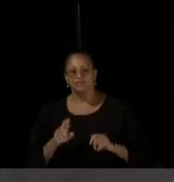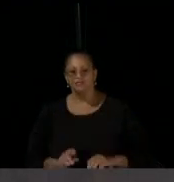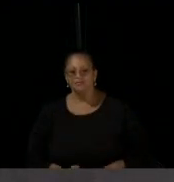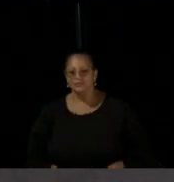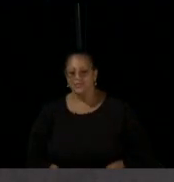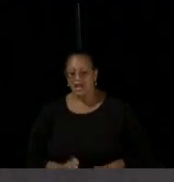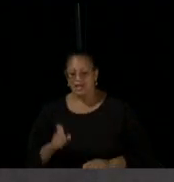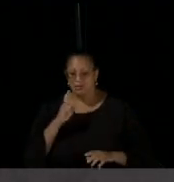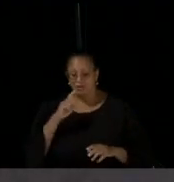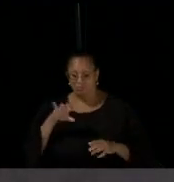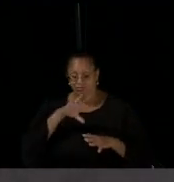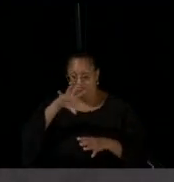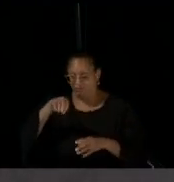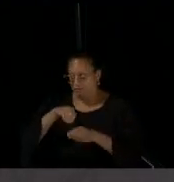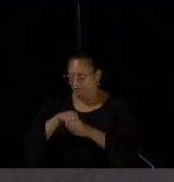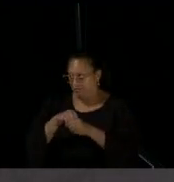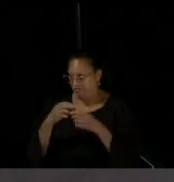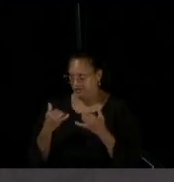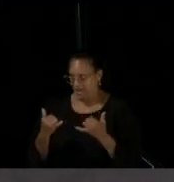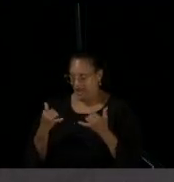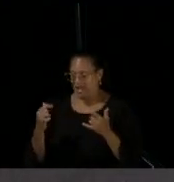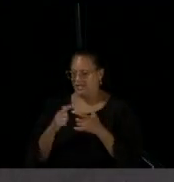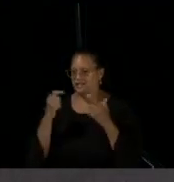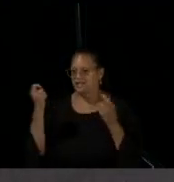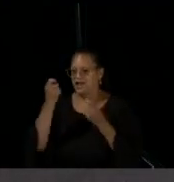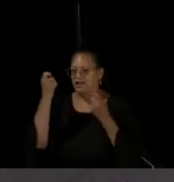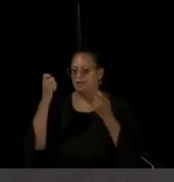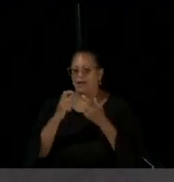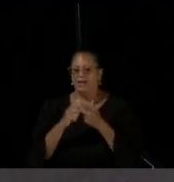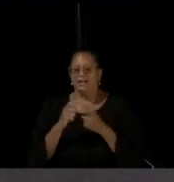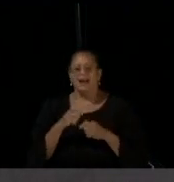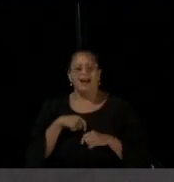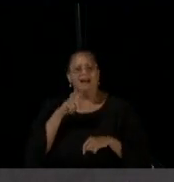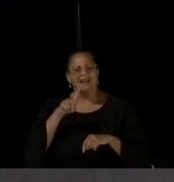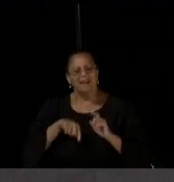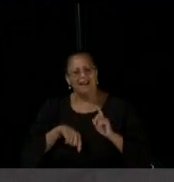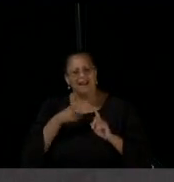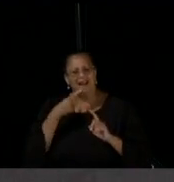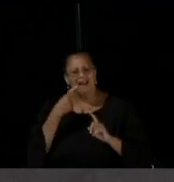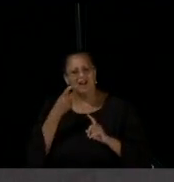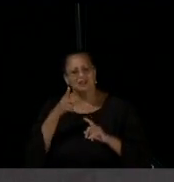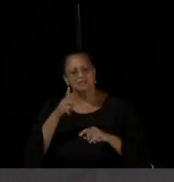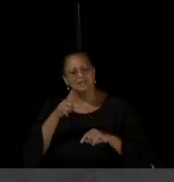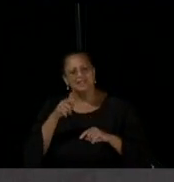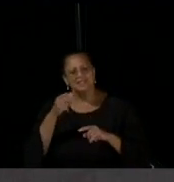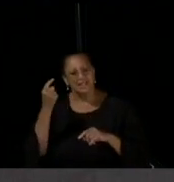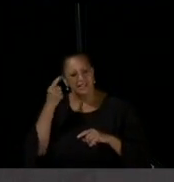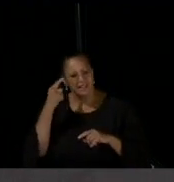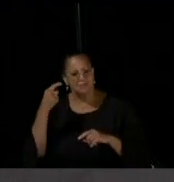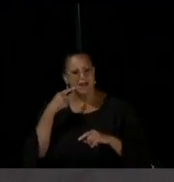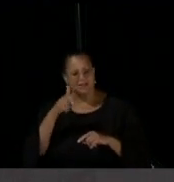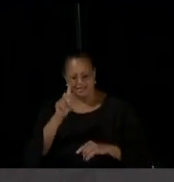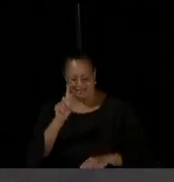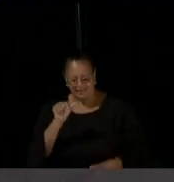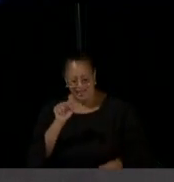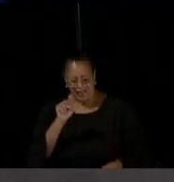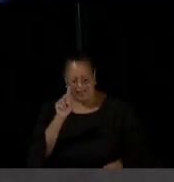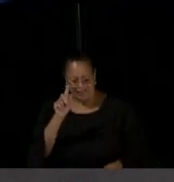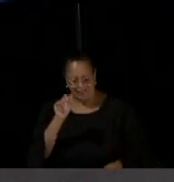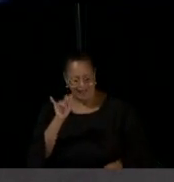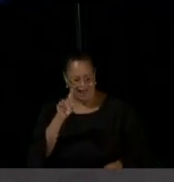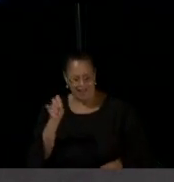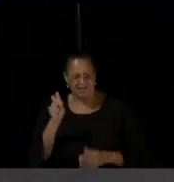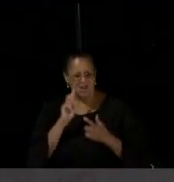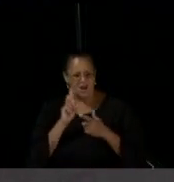As we gather here today to celebrate our graduation, I can't help but think about the dandelion, a seemingly